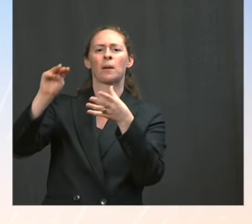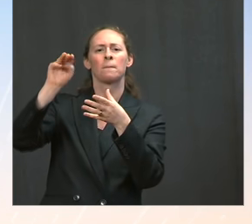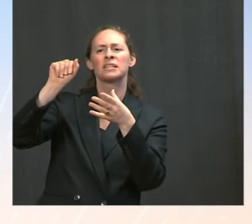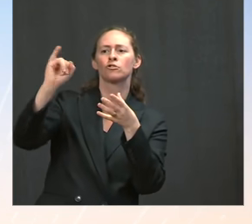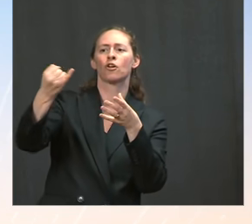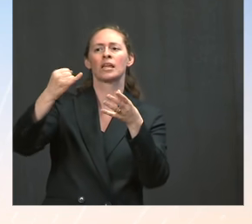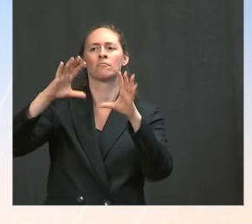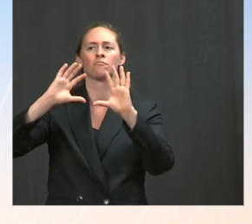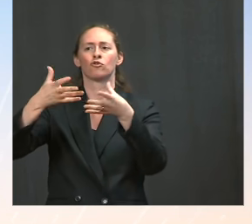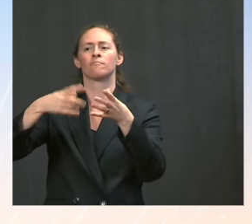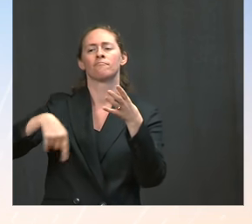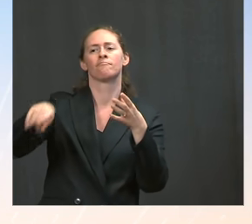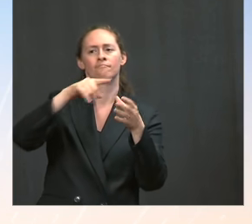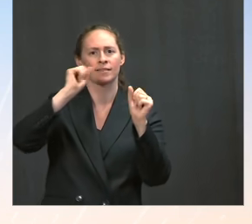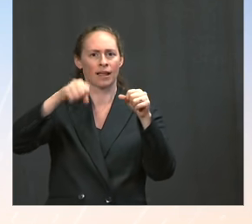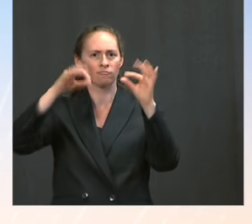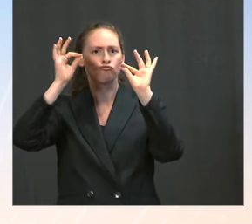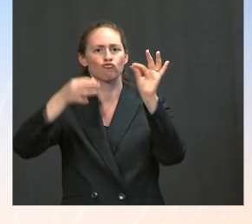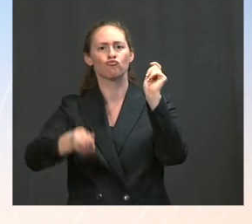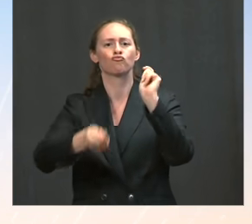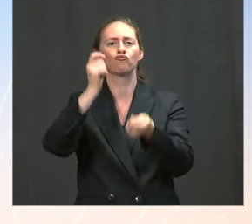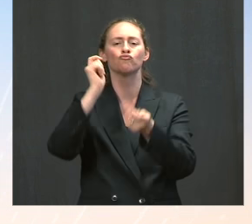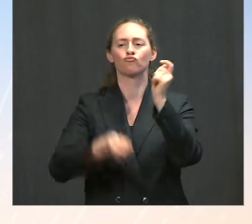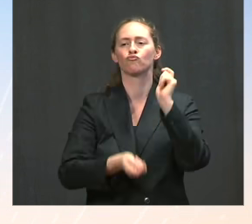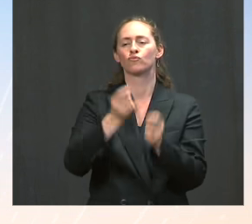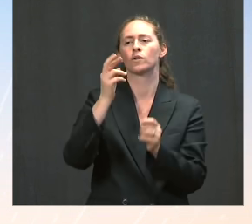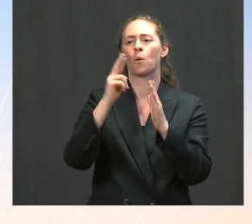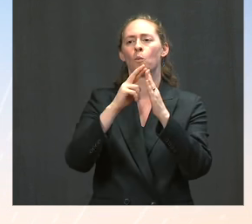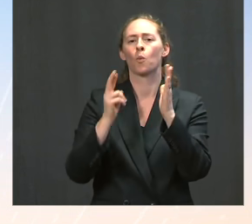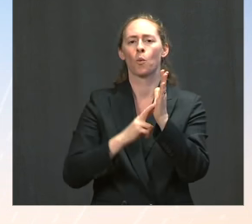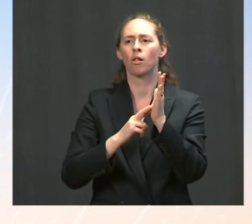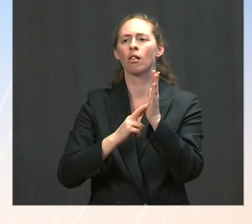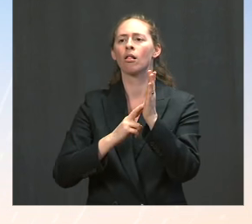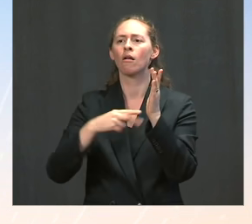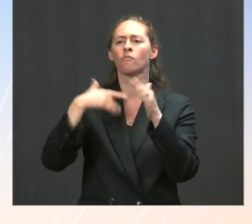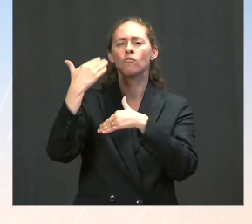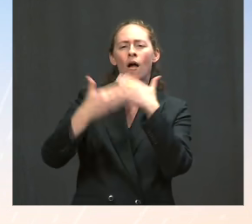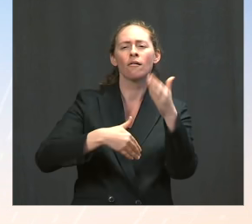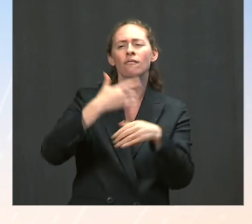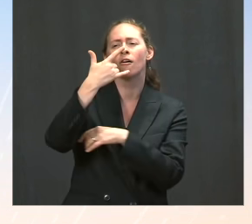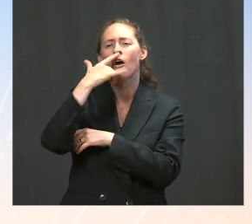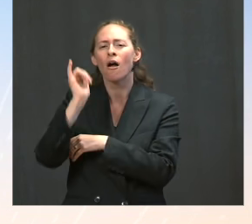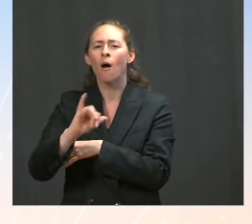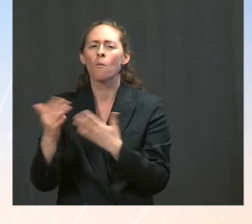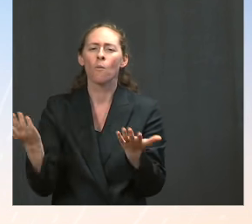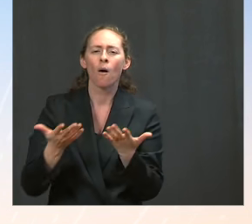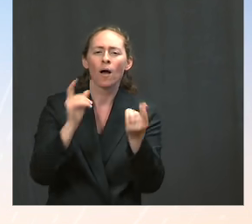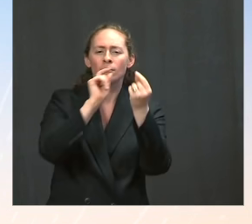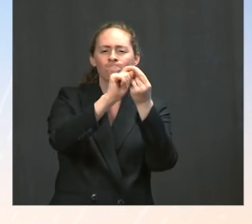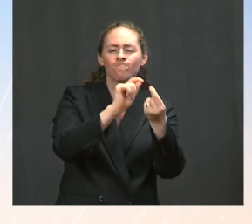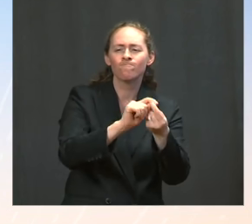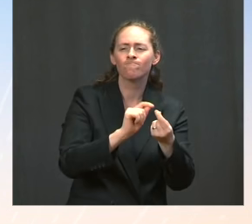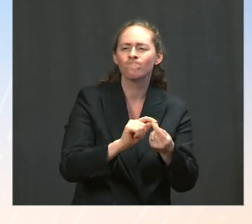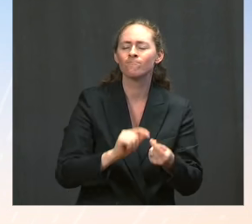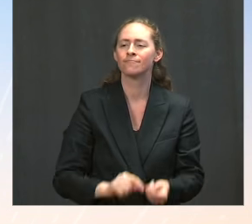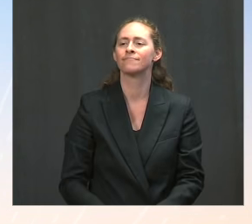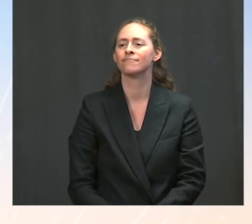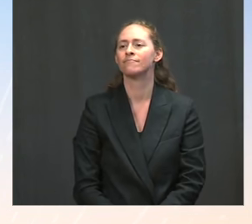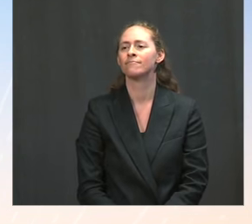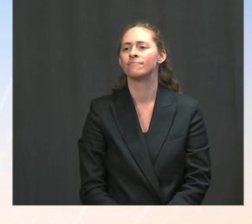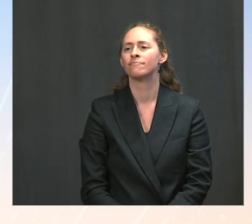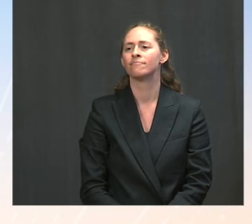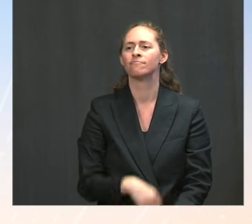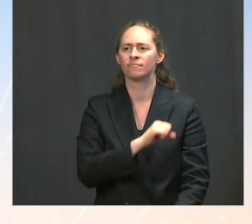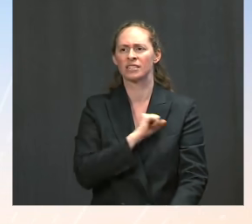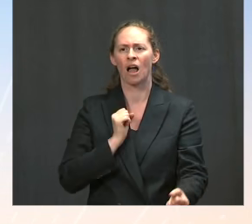what that process would look like, and the fact that there are some in the Senate who have said they would halt all business if that conversation were to happen. So in some means, he